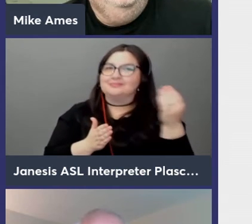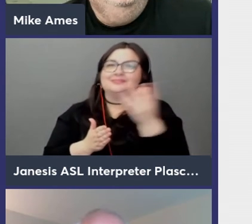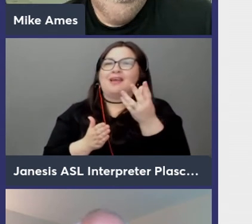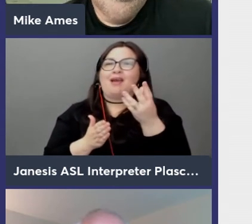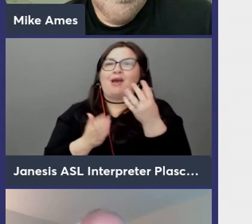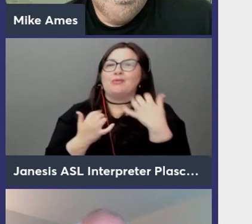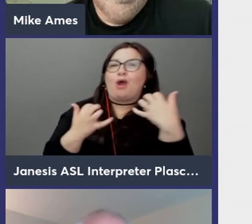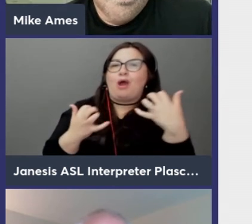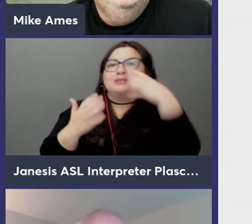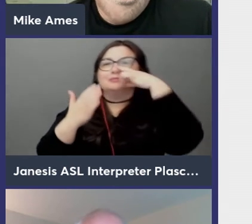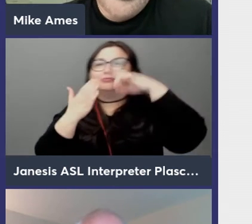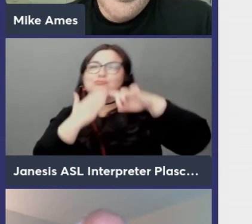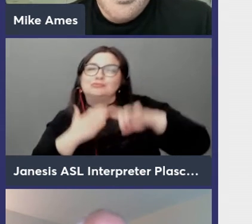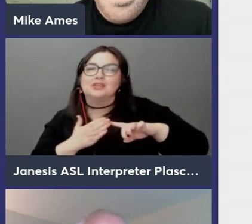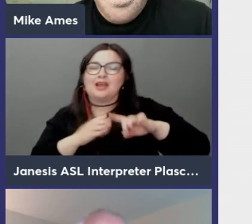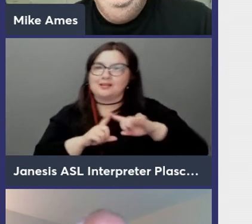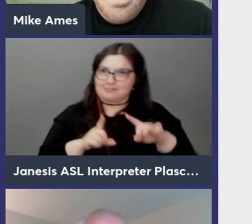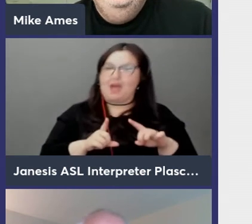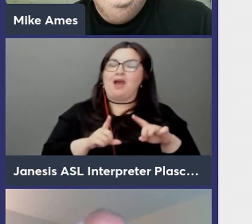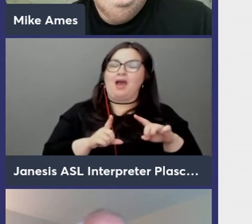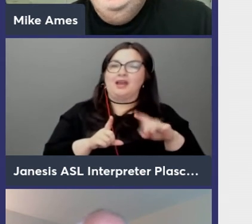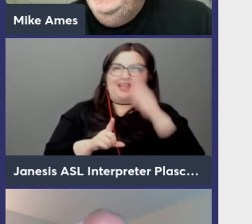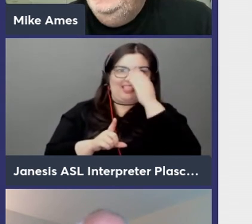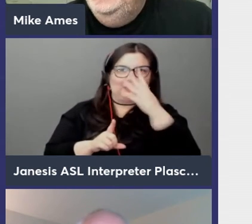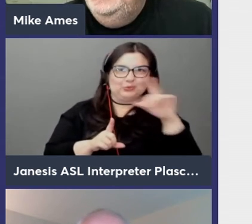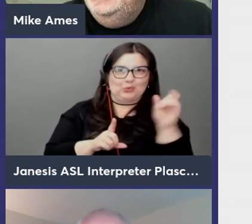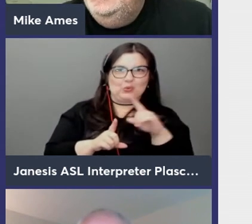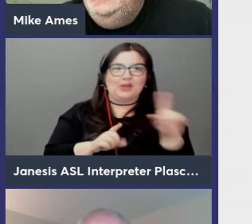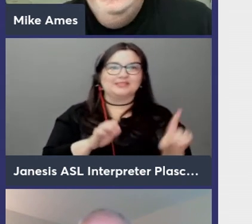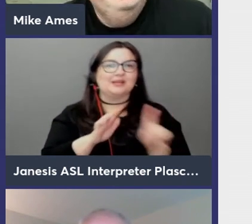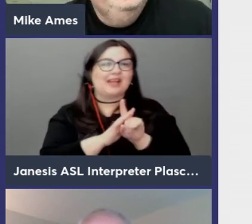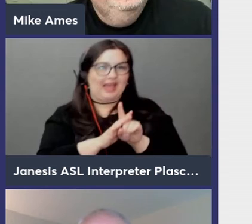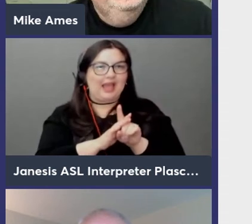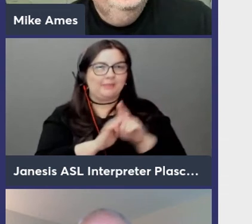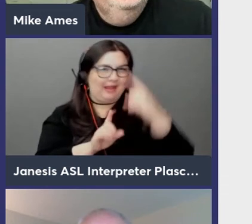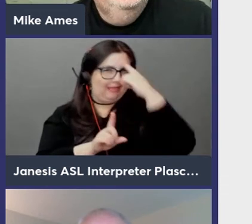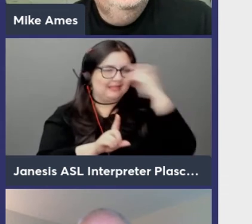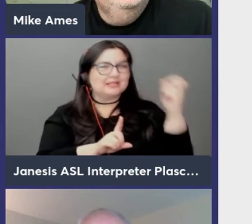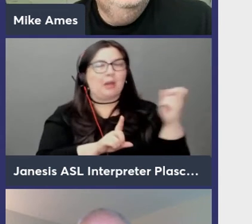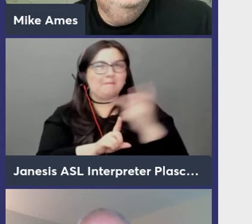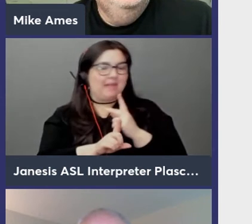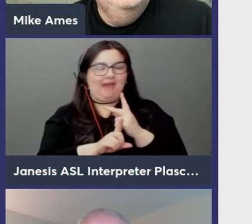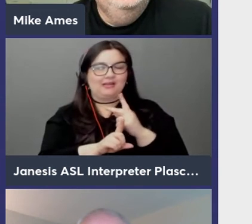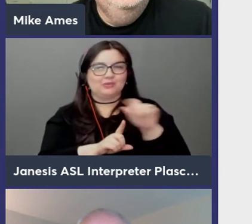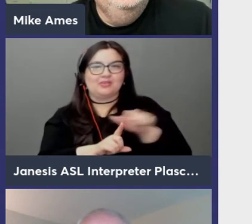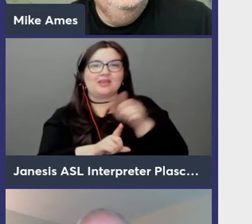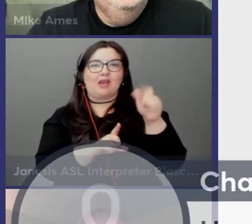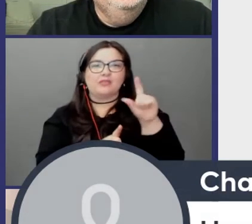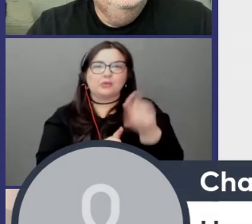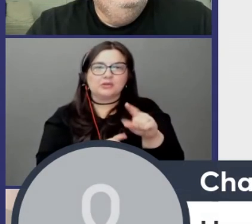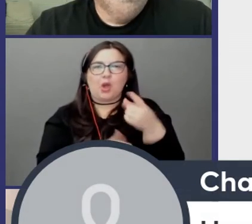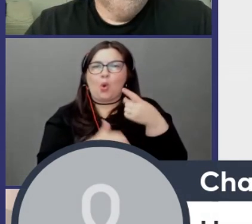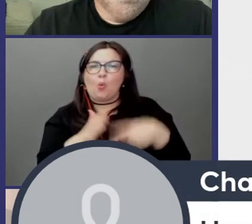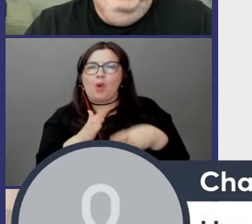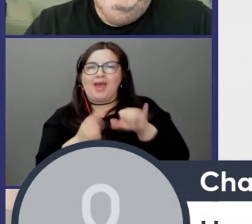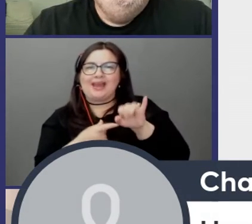go check out, but we did have a question come in. I think this goes back to the question I asked earlier about what IDs are